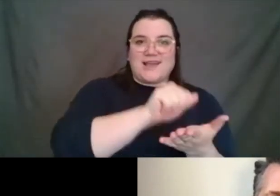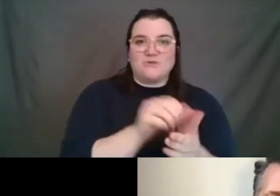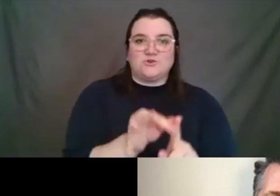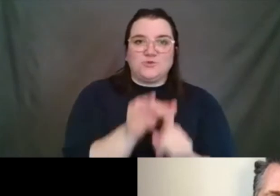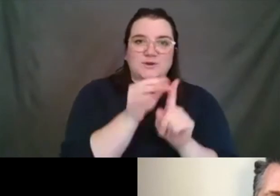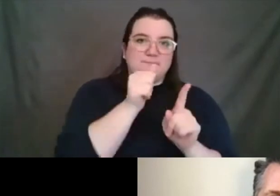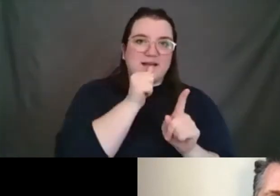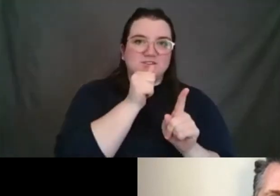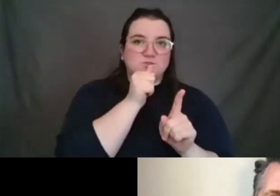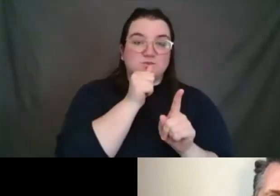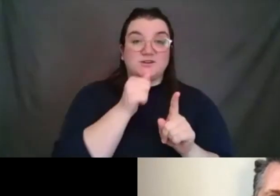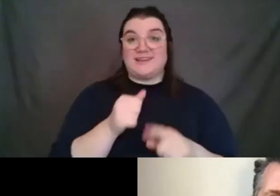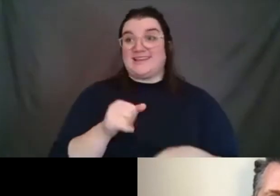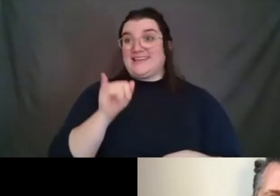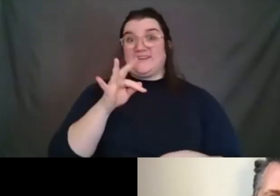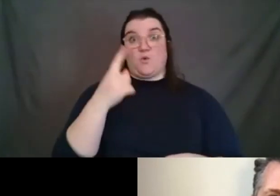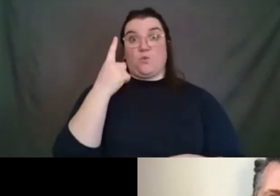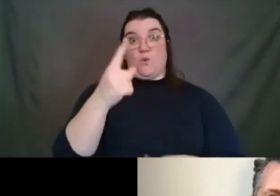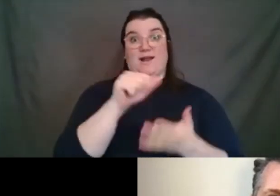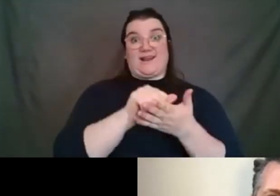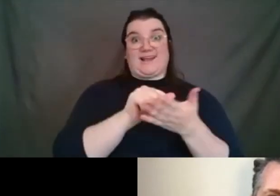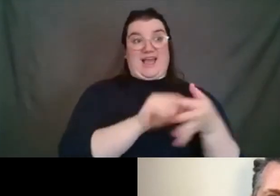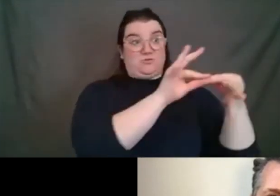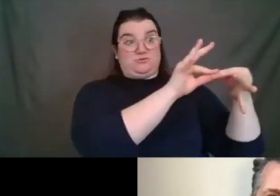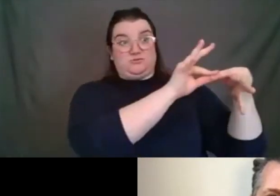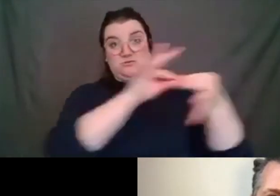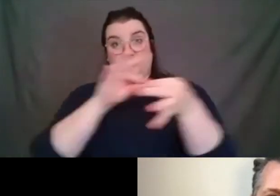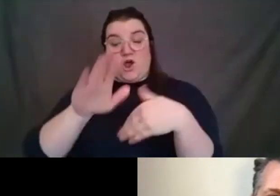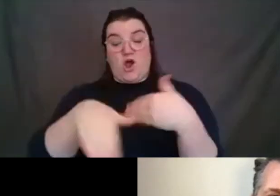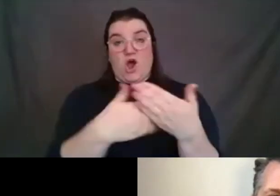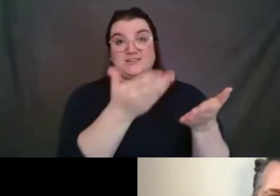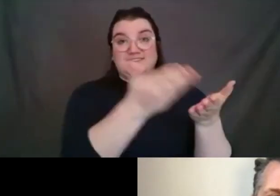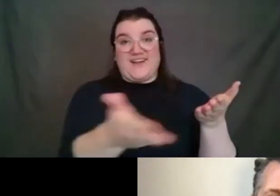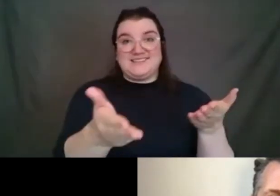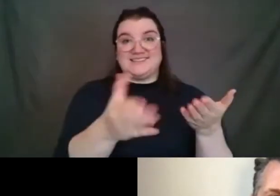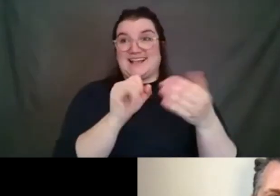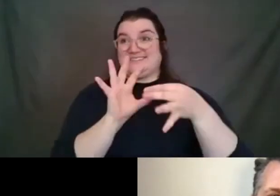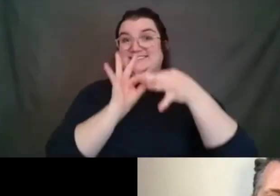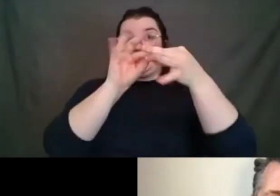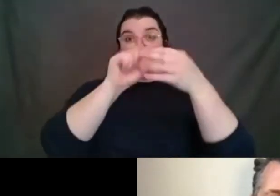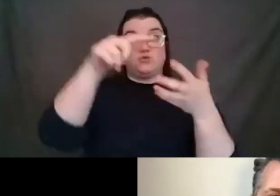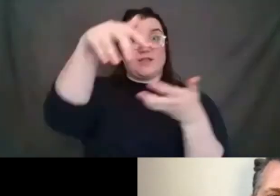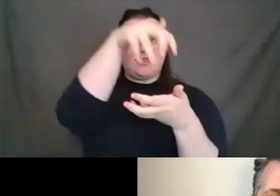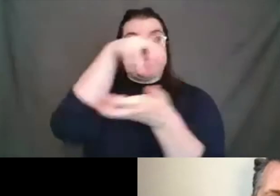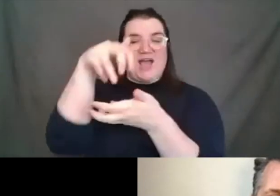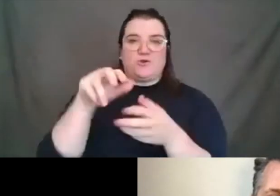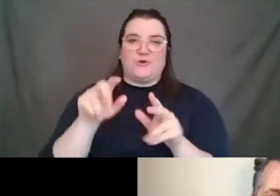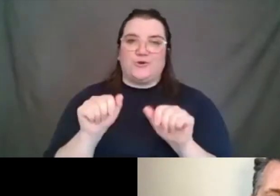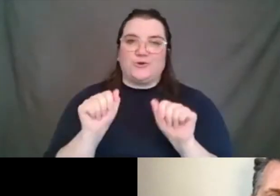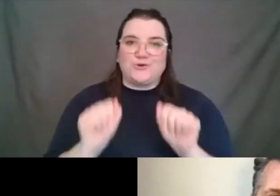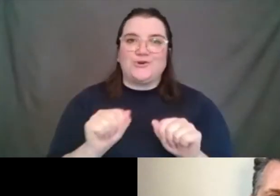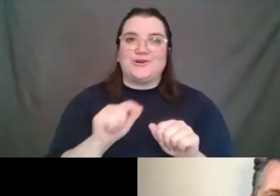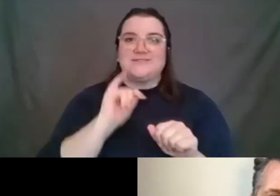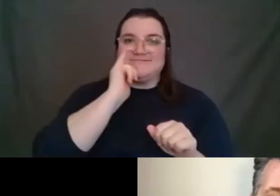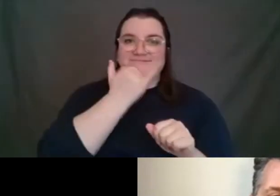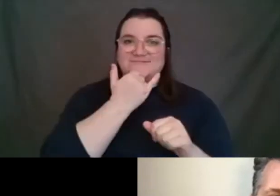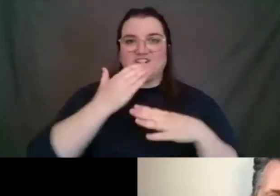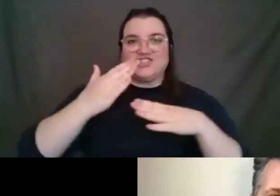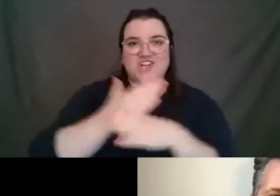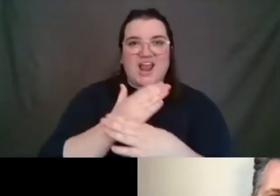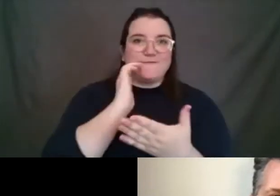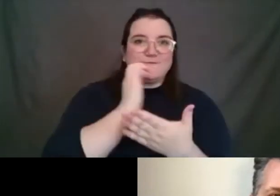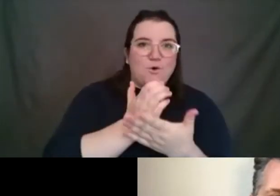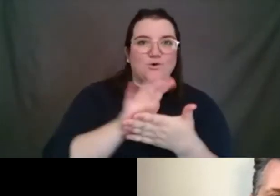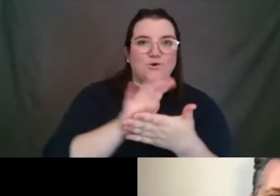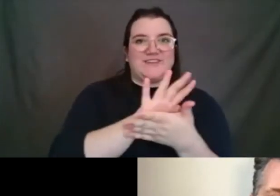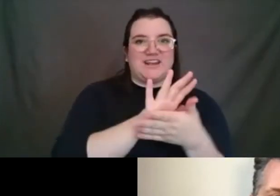across devices and they're syncing within the cloud, you could have the potential for accidental sharing of photos or videos to the cloud, which could sync across